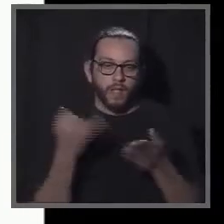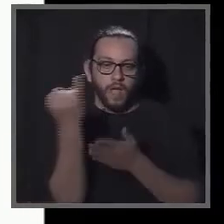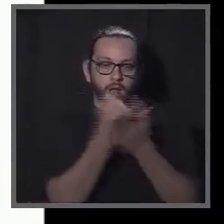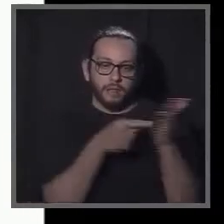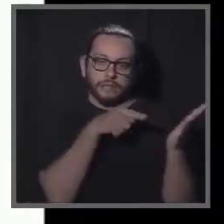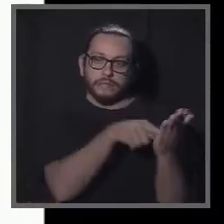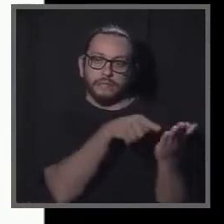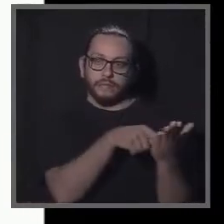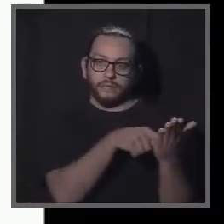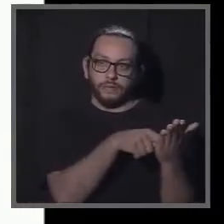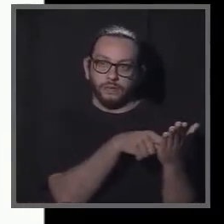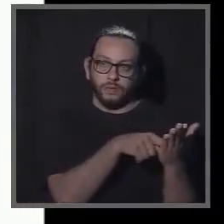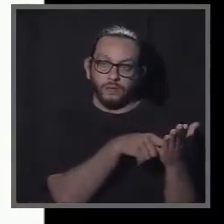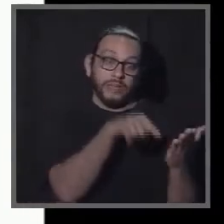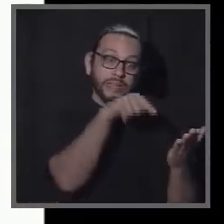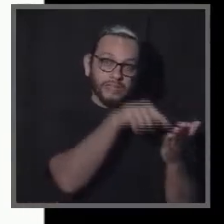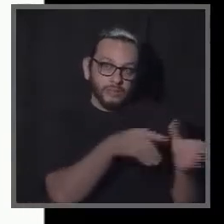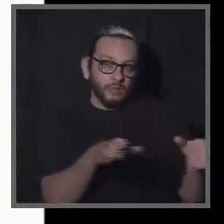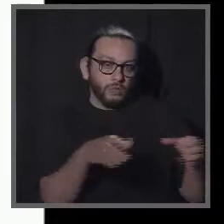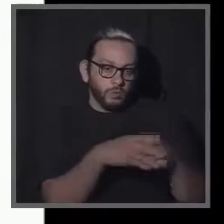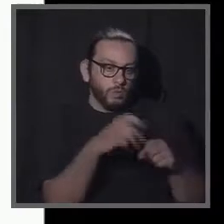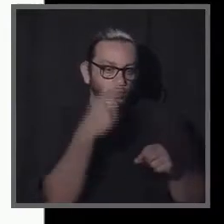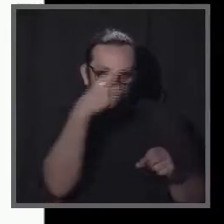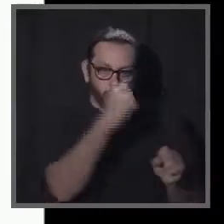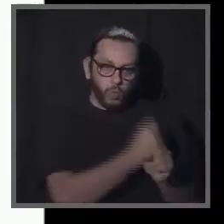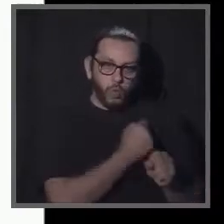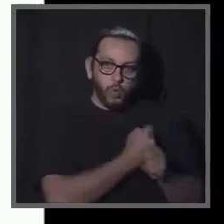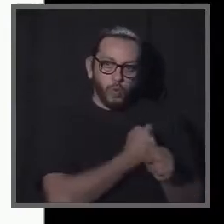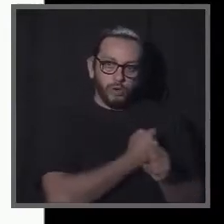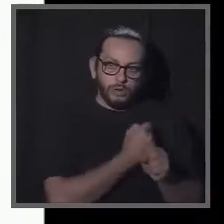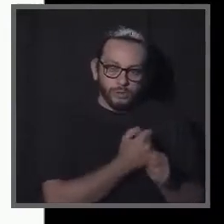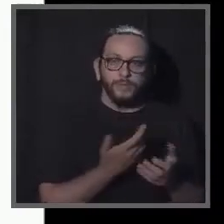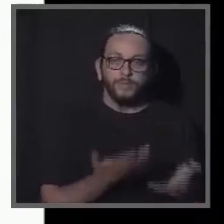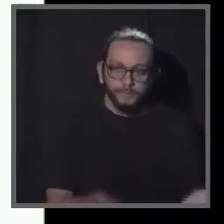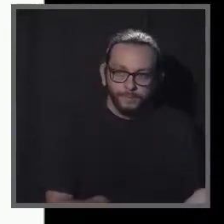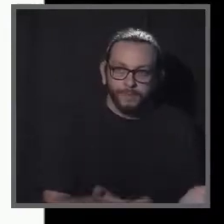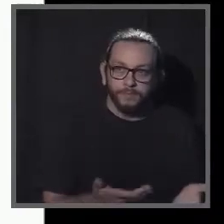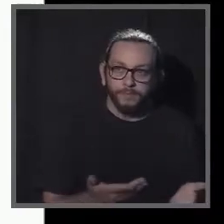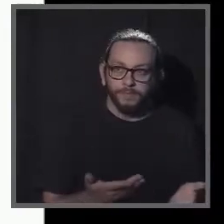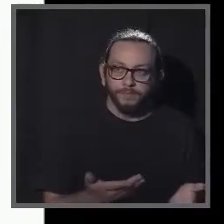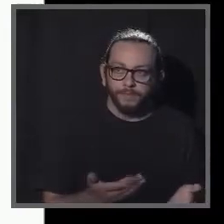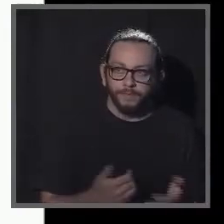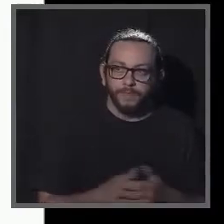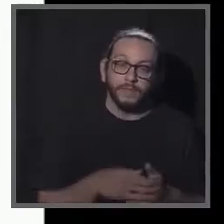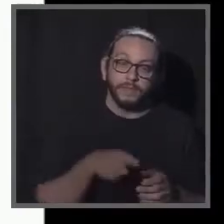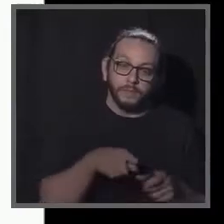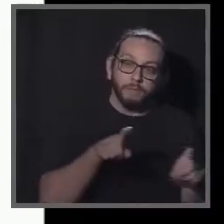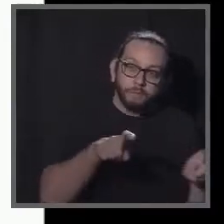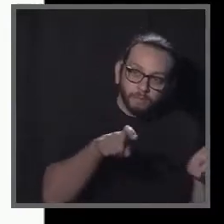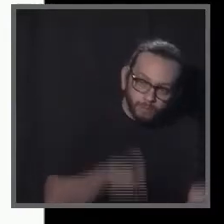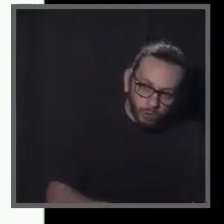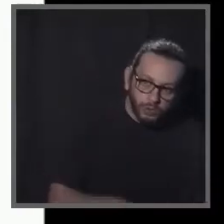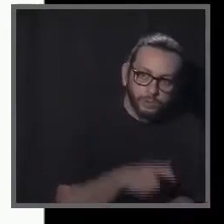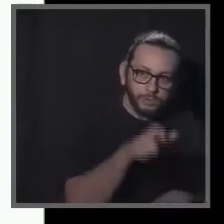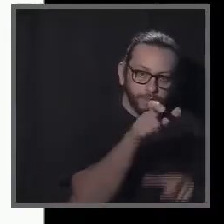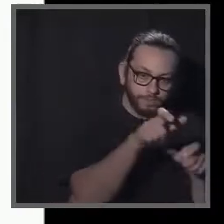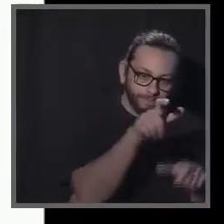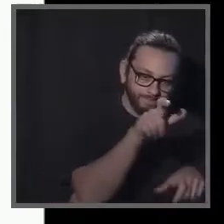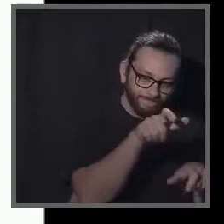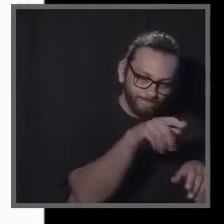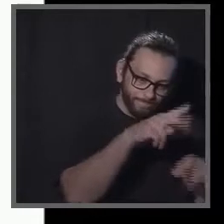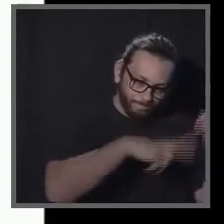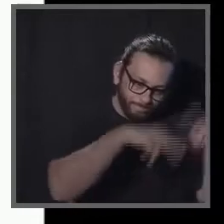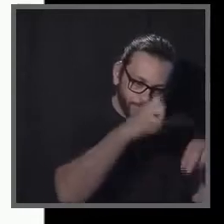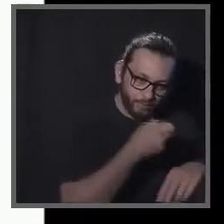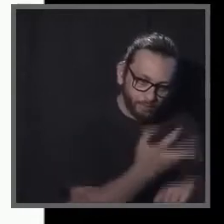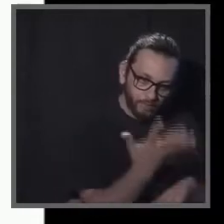10 years. This means that we have 5 years to grow and 5 years to be able to start leaving